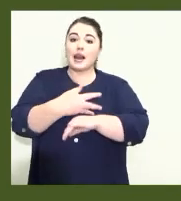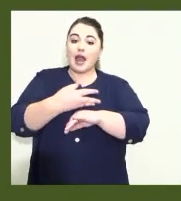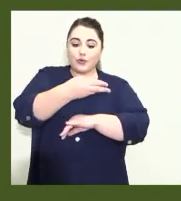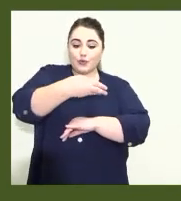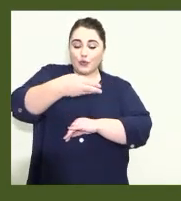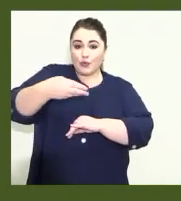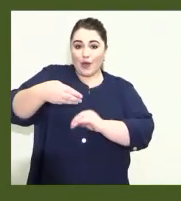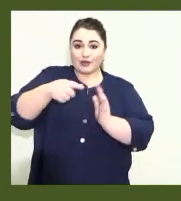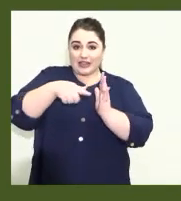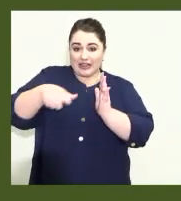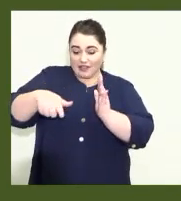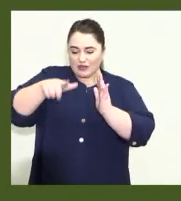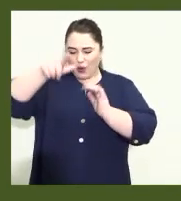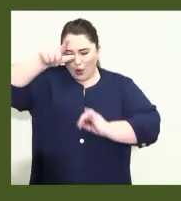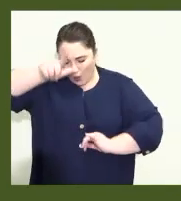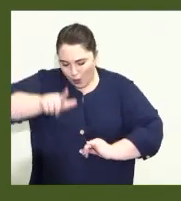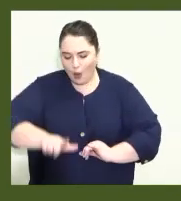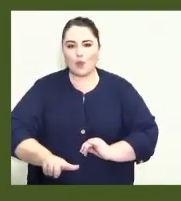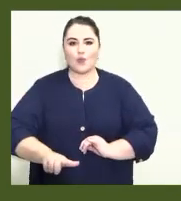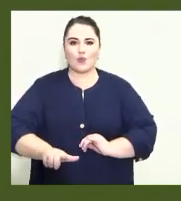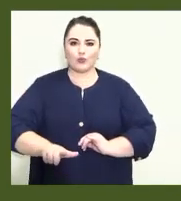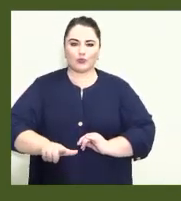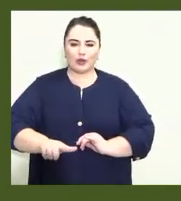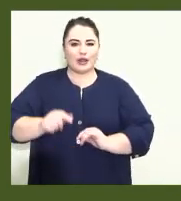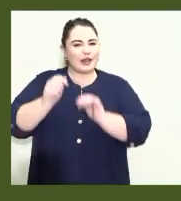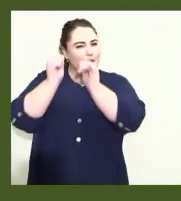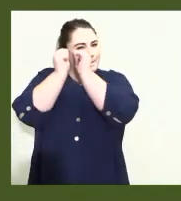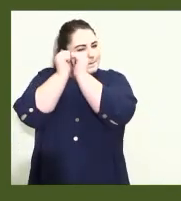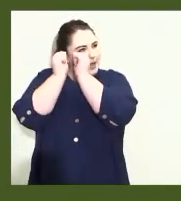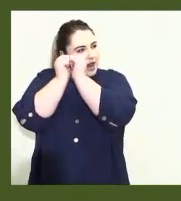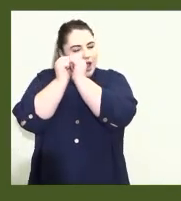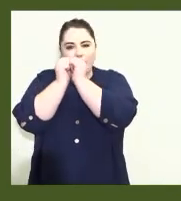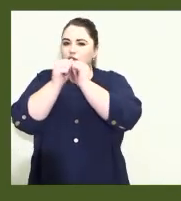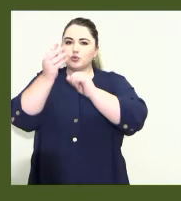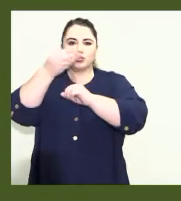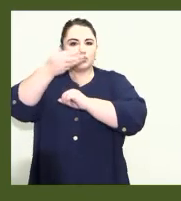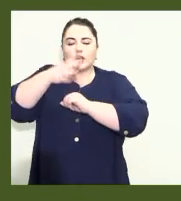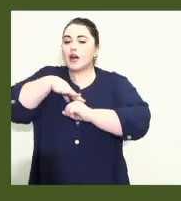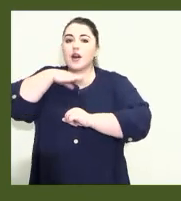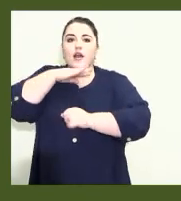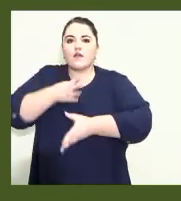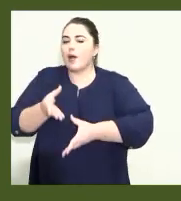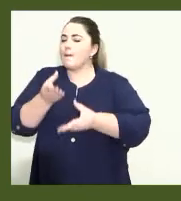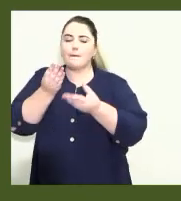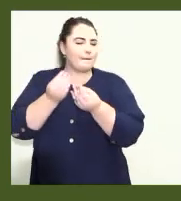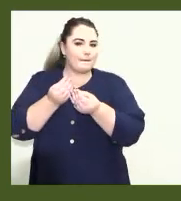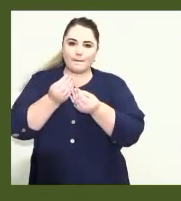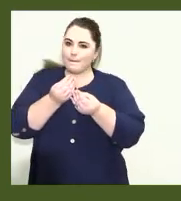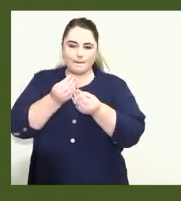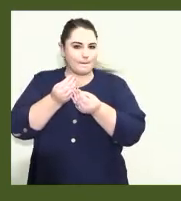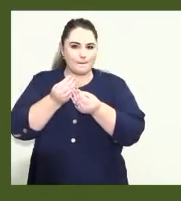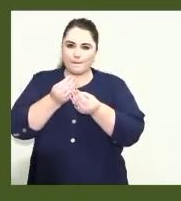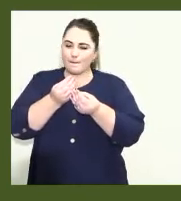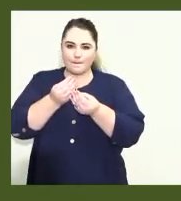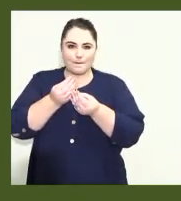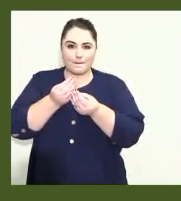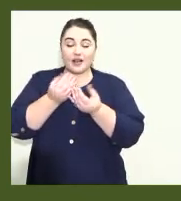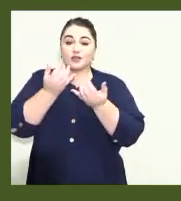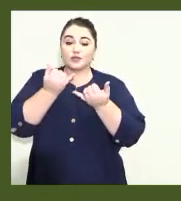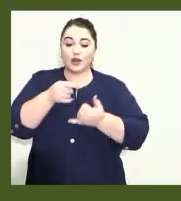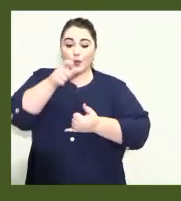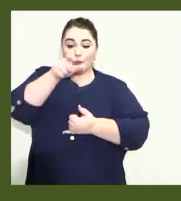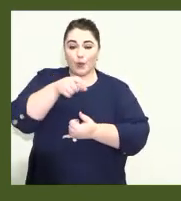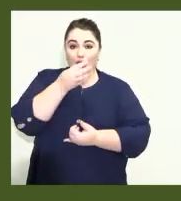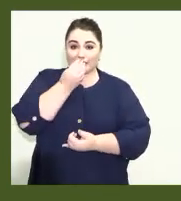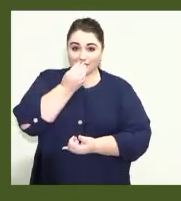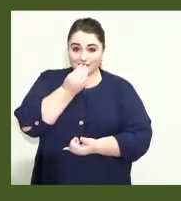blood glucose levels, the concentration, is too low? The brain cells are not getting enough glucose. So now